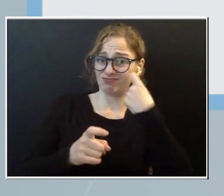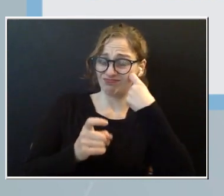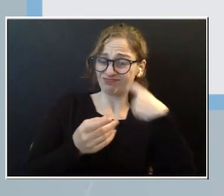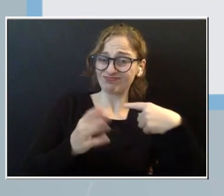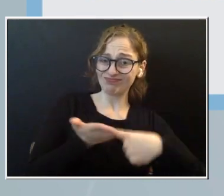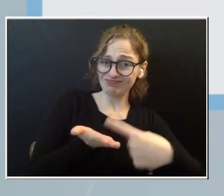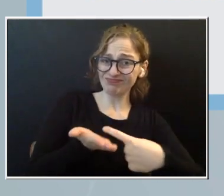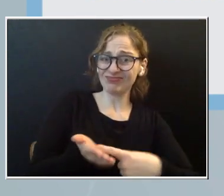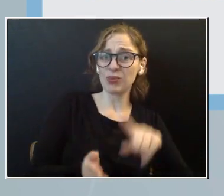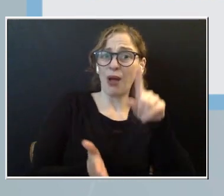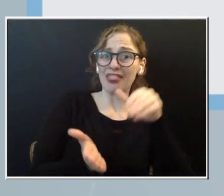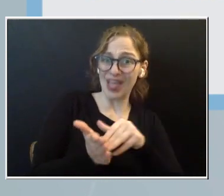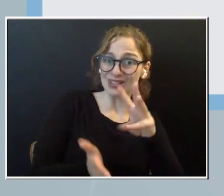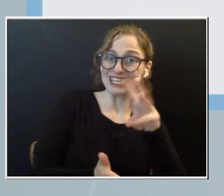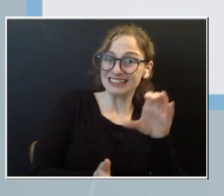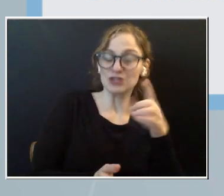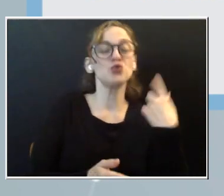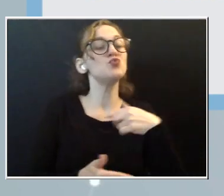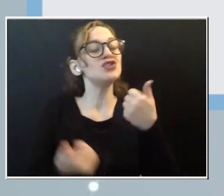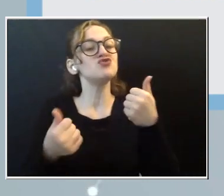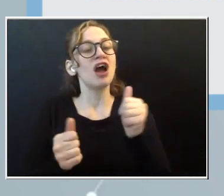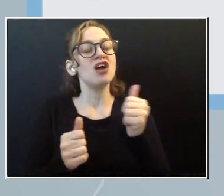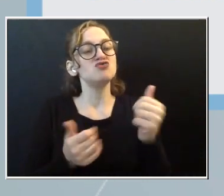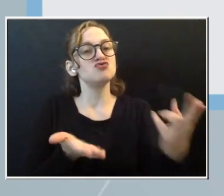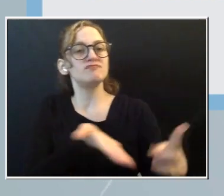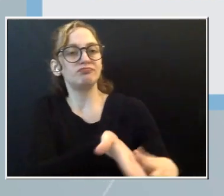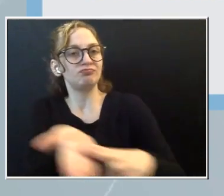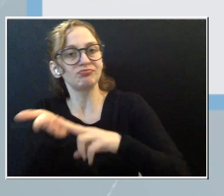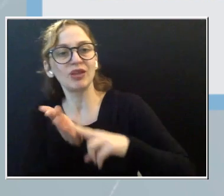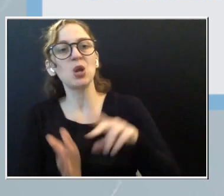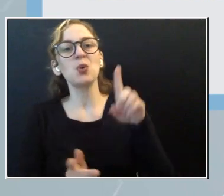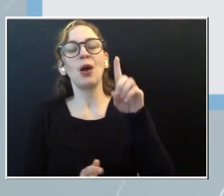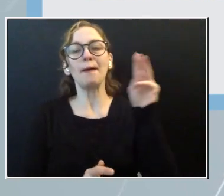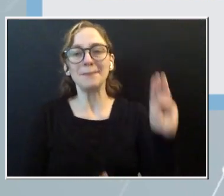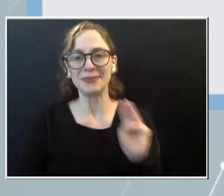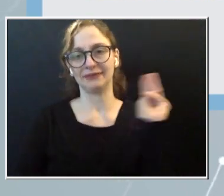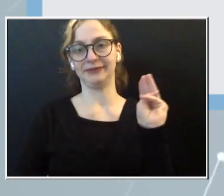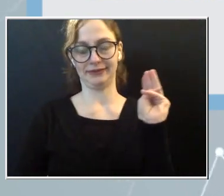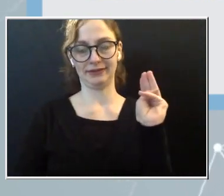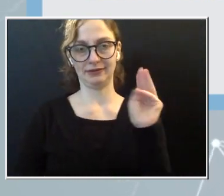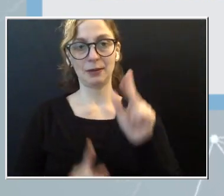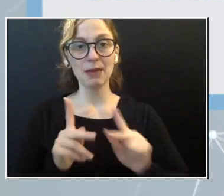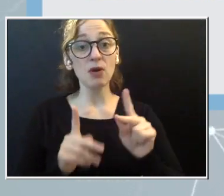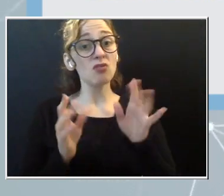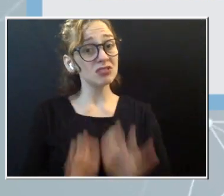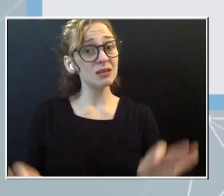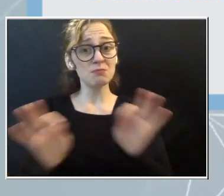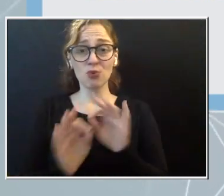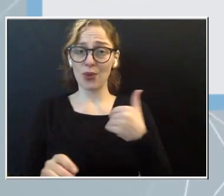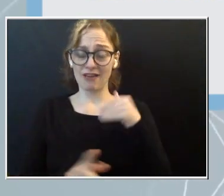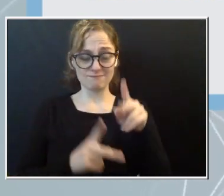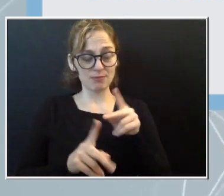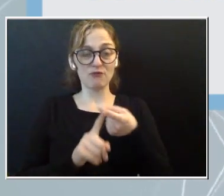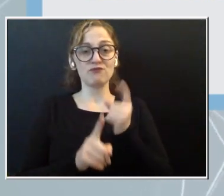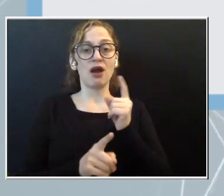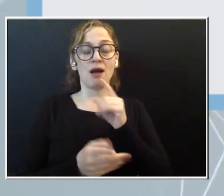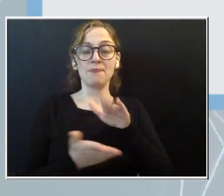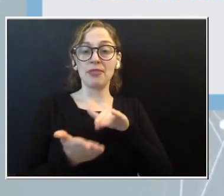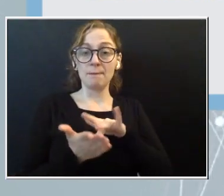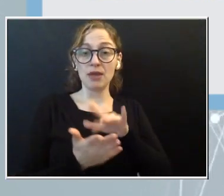important that folks here in the Midwest are represented in this study, which could greatly increase the development of